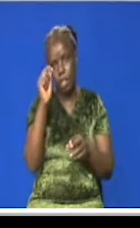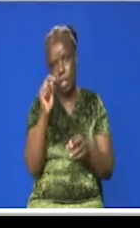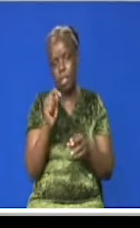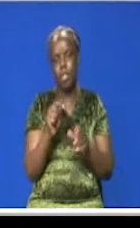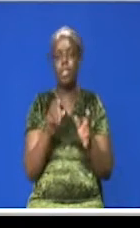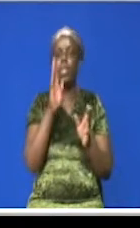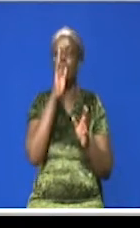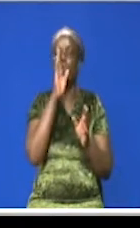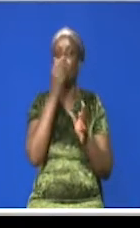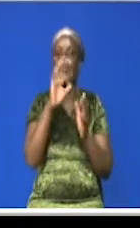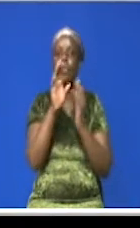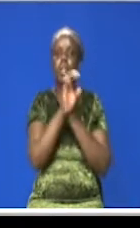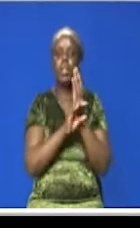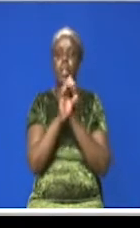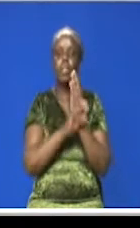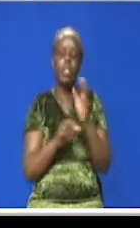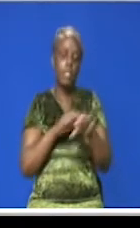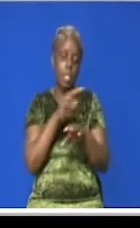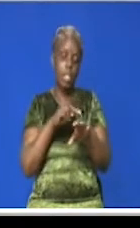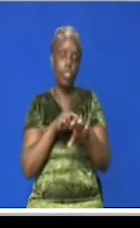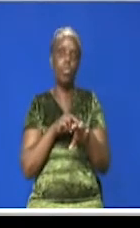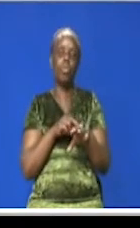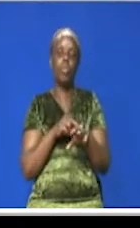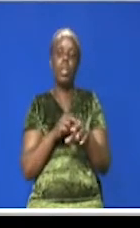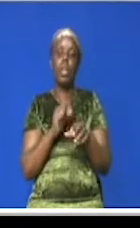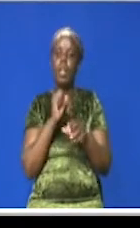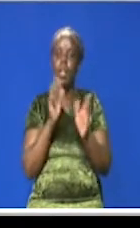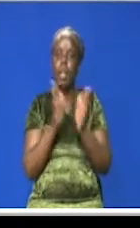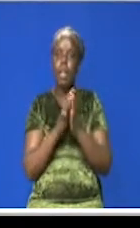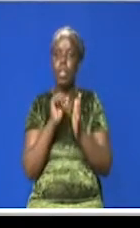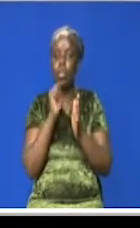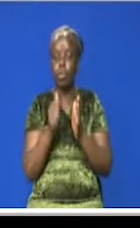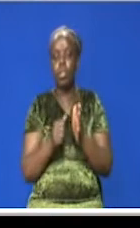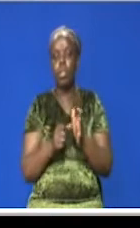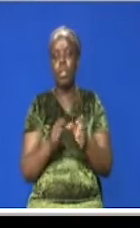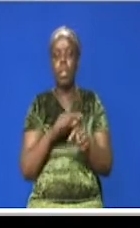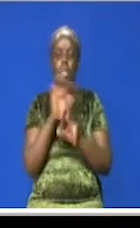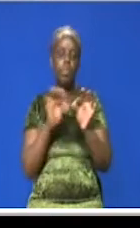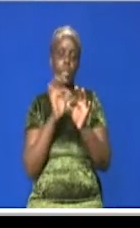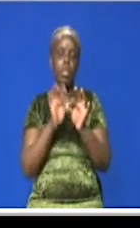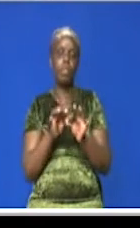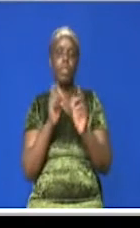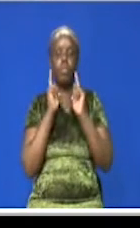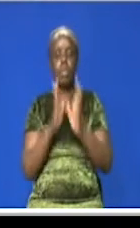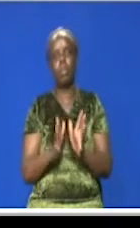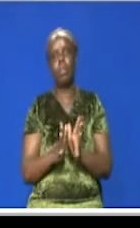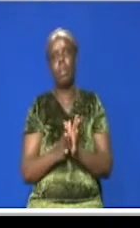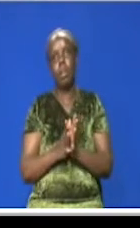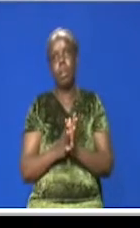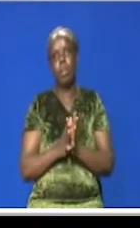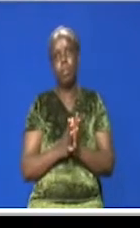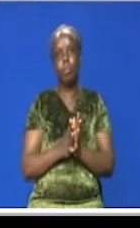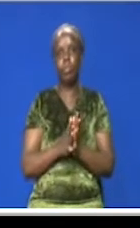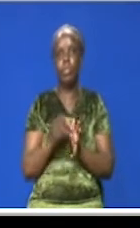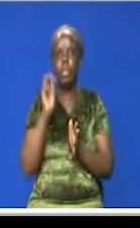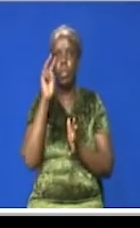country, or rather the nation, and not of a particular individual.